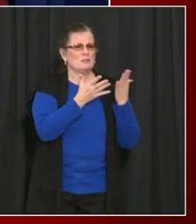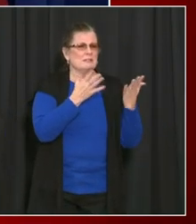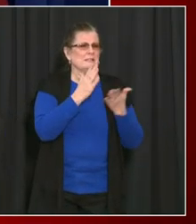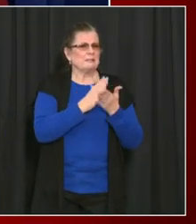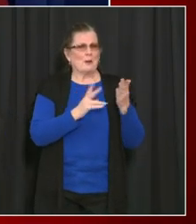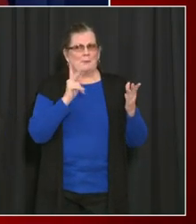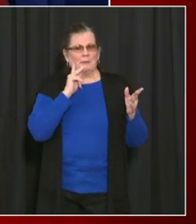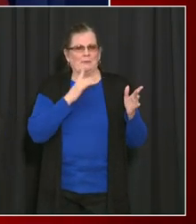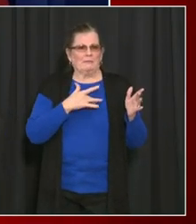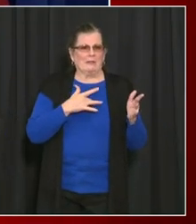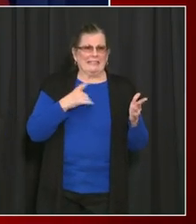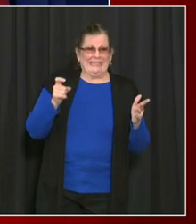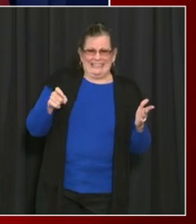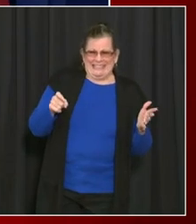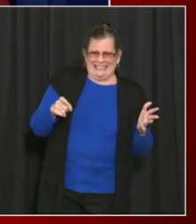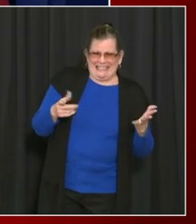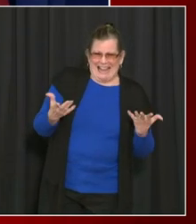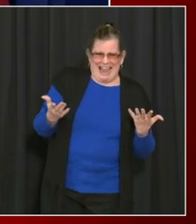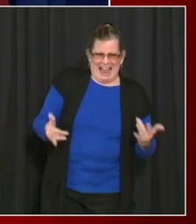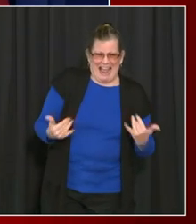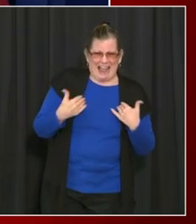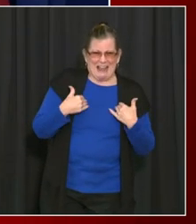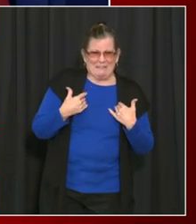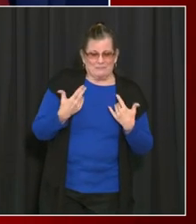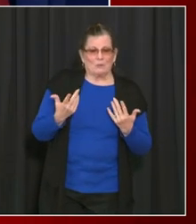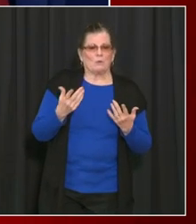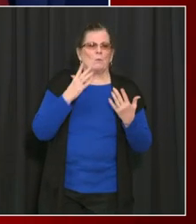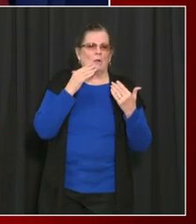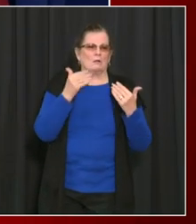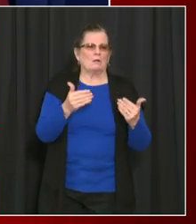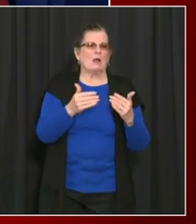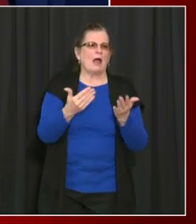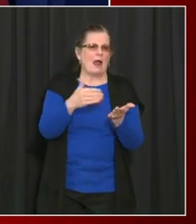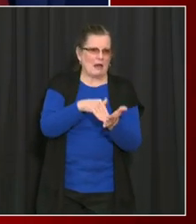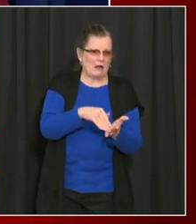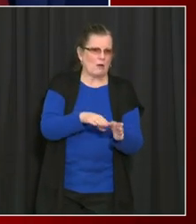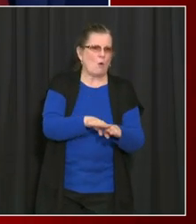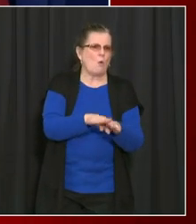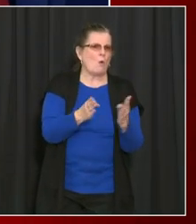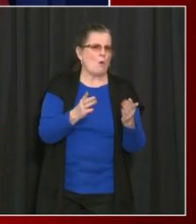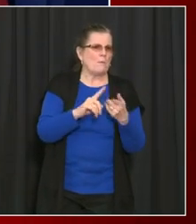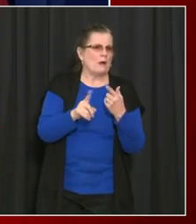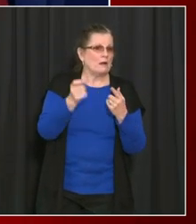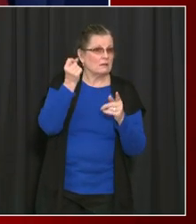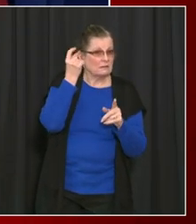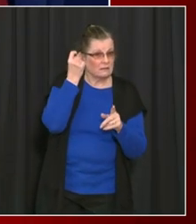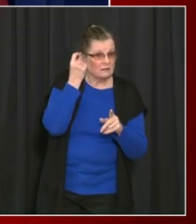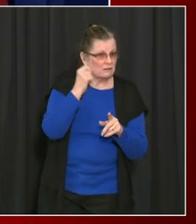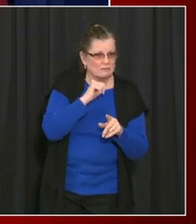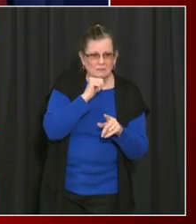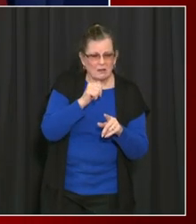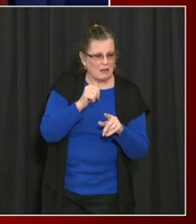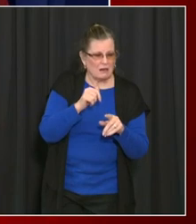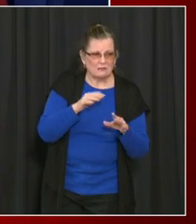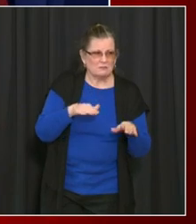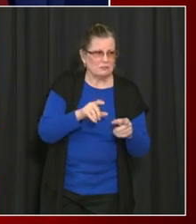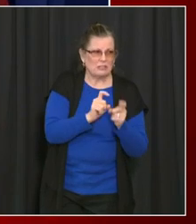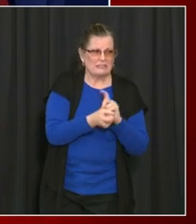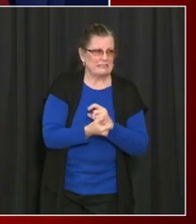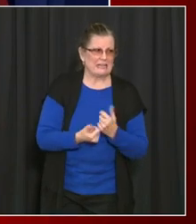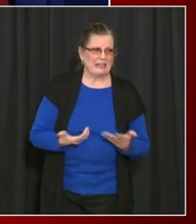are needed as we reopen, and so they will be called in. But at large, we haven't changed our telework